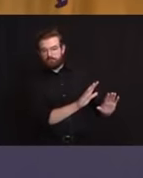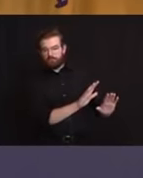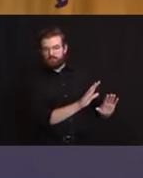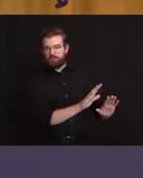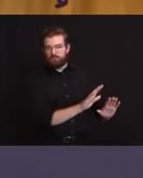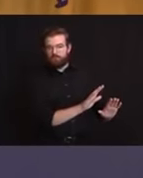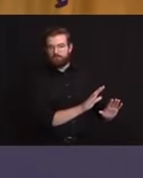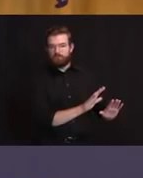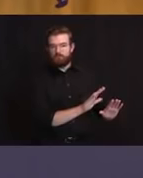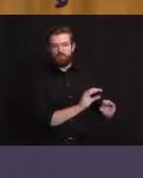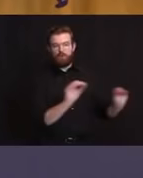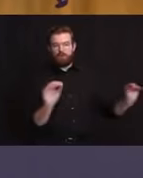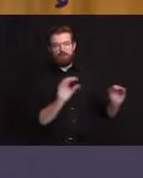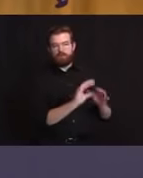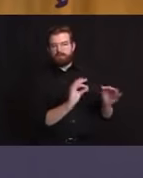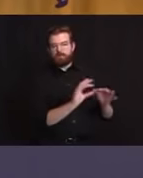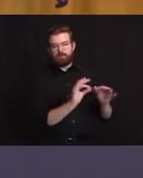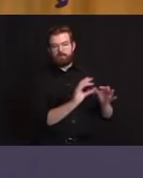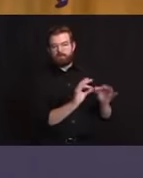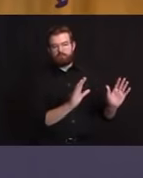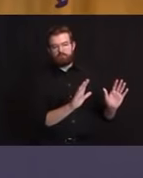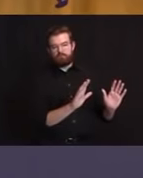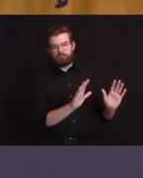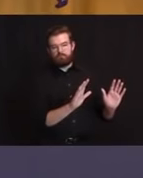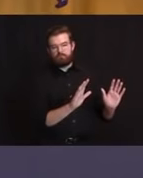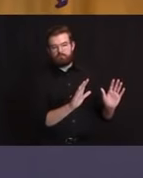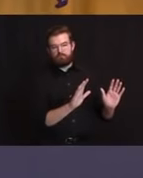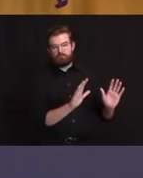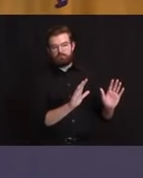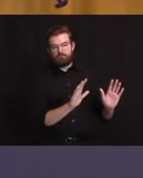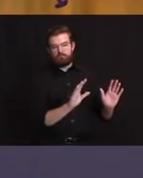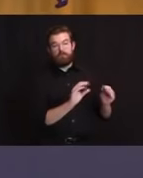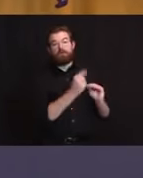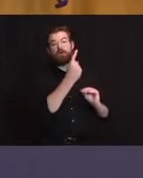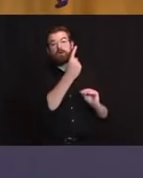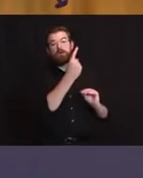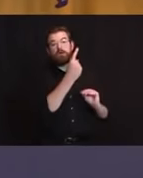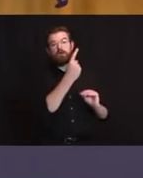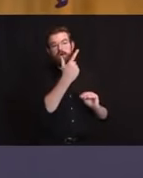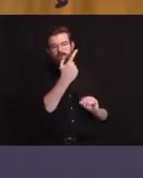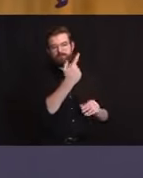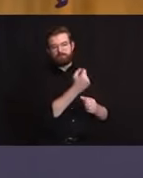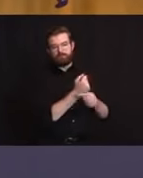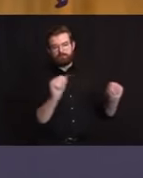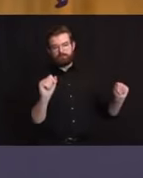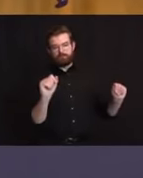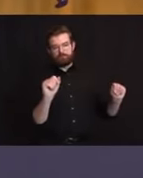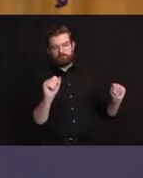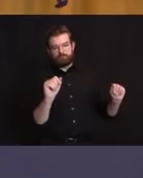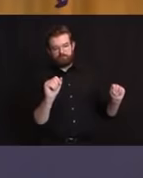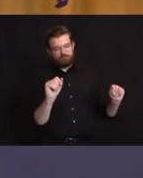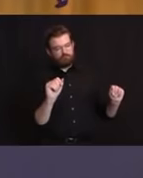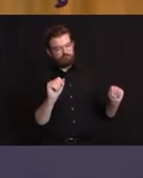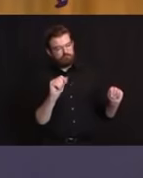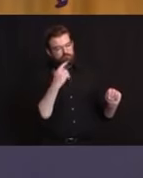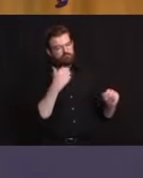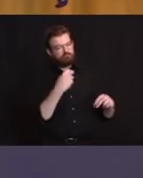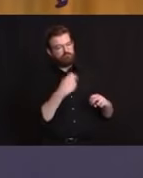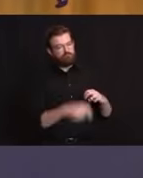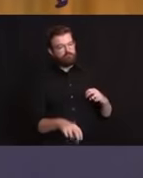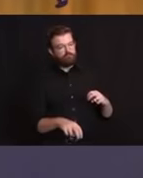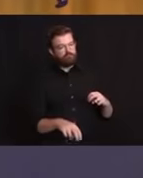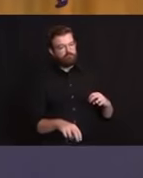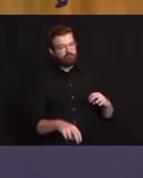and let's remember that gun safety continues to be still an elusive quest. Yeah, the beaches, I mean, look at the weather